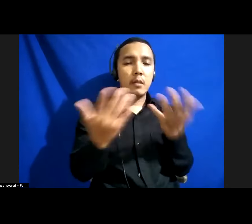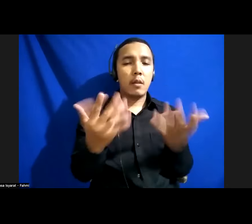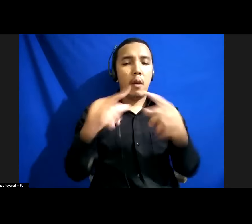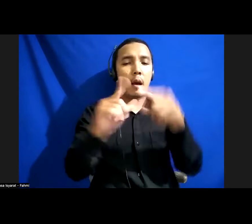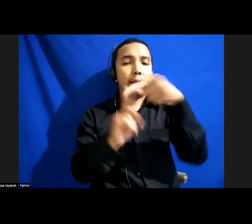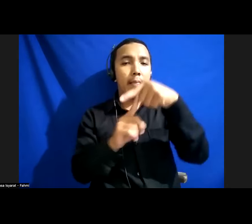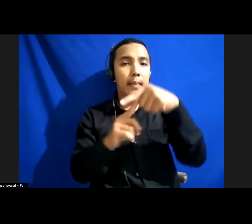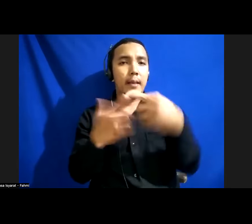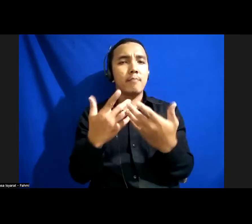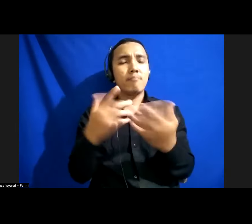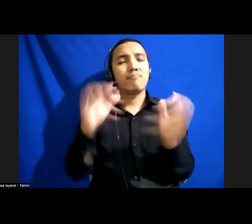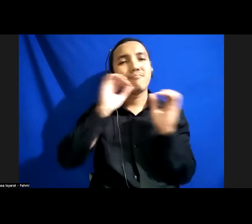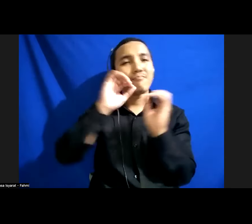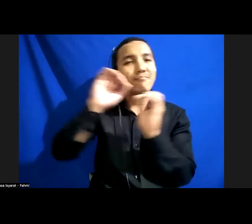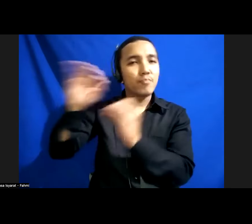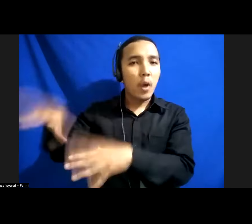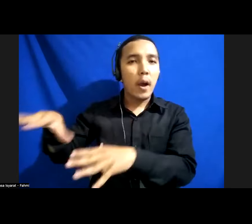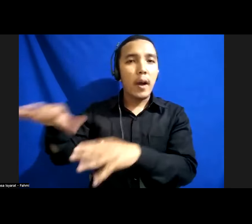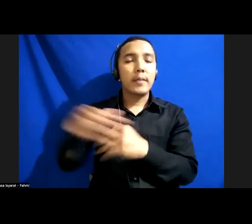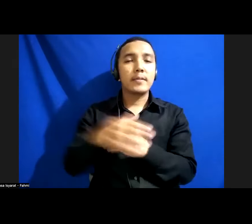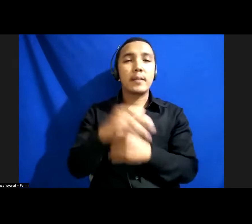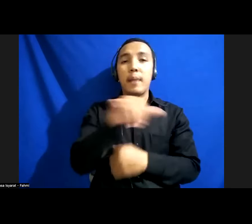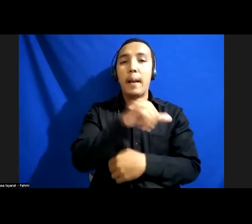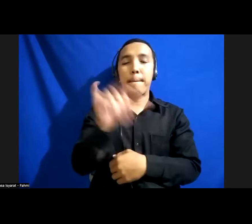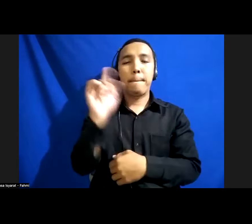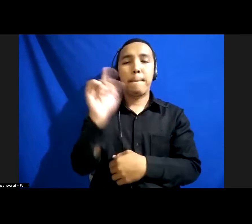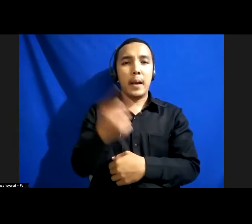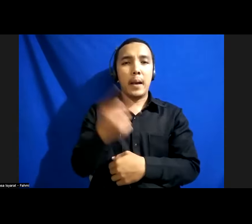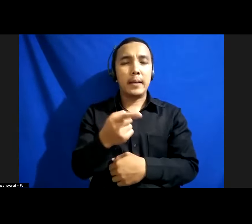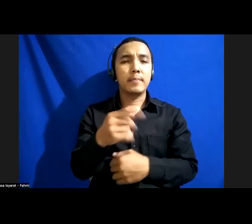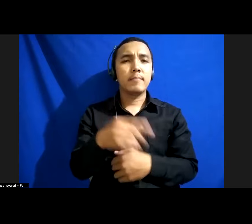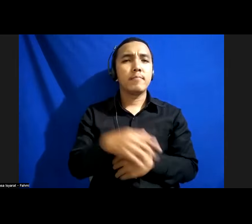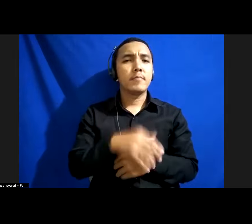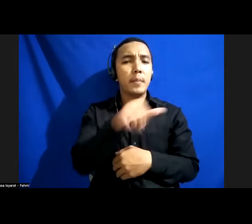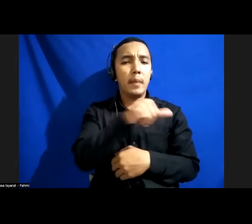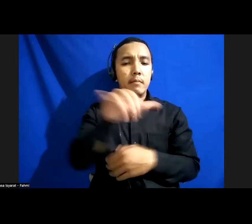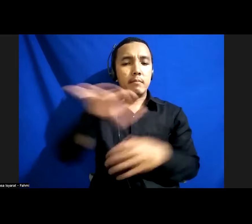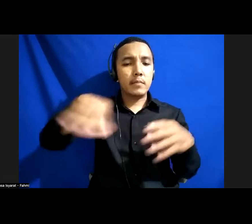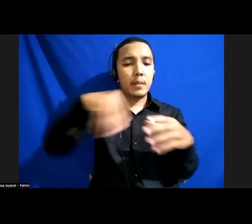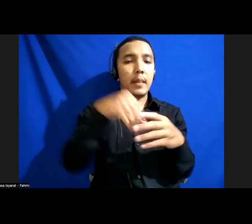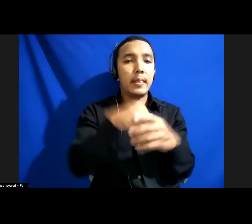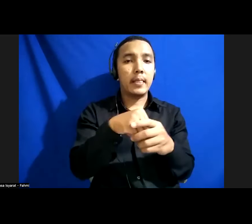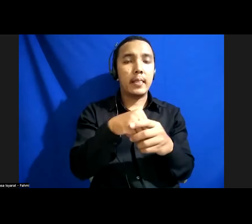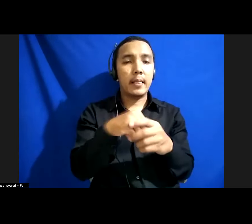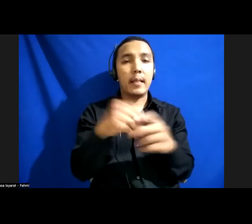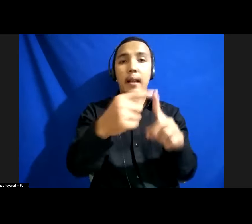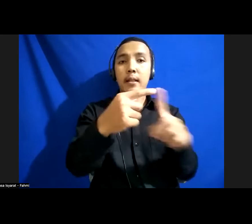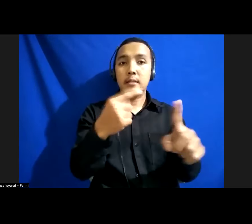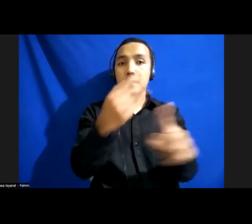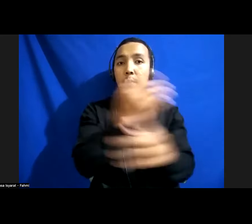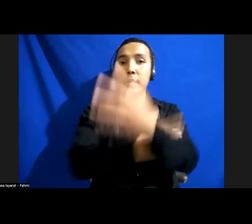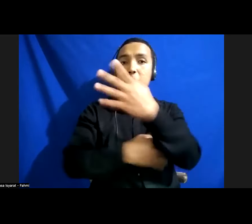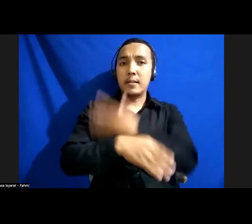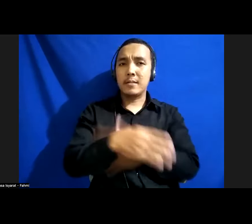the genuine involvement of people with disabilities in the process is absolutely vital.